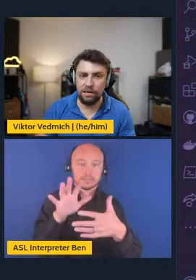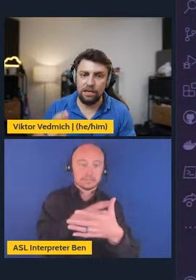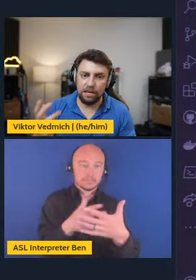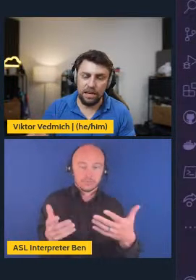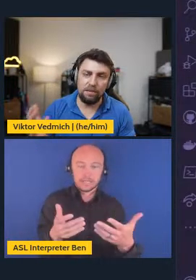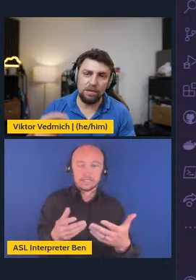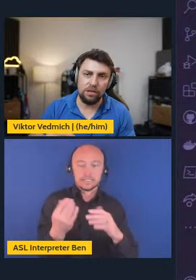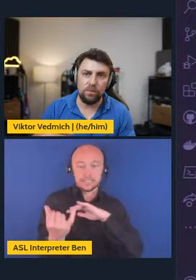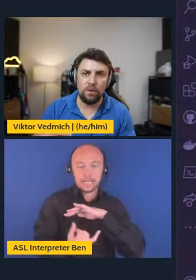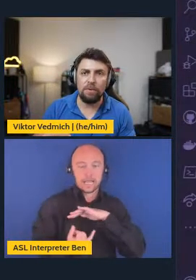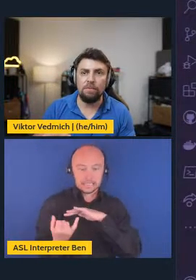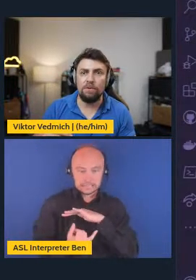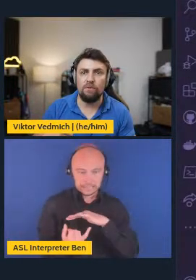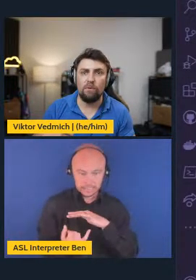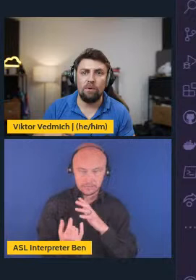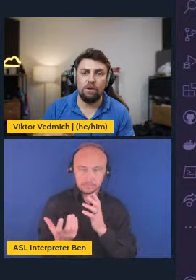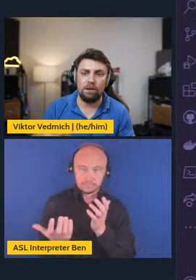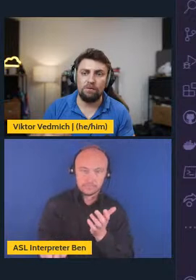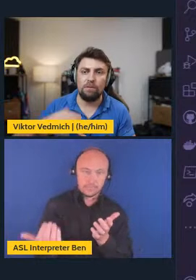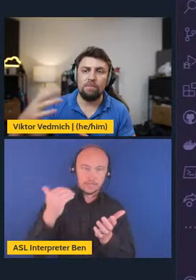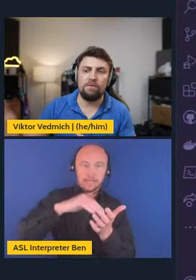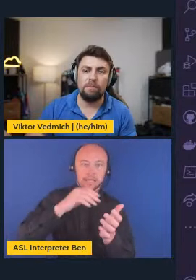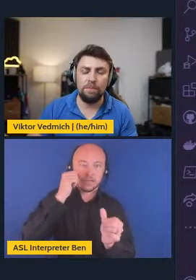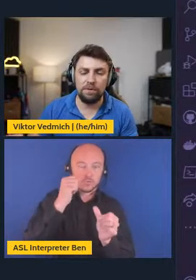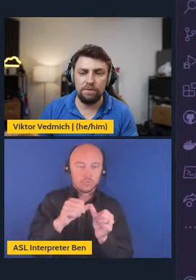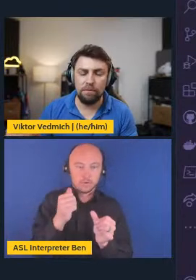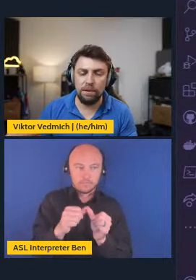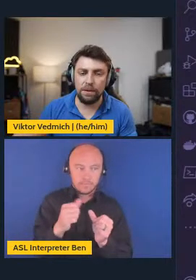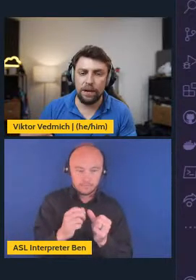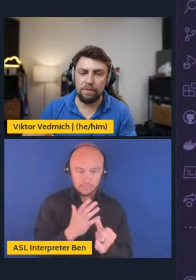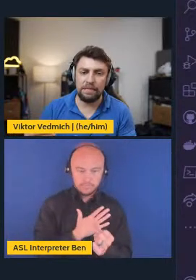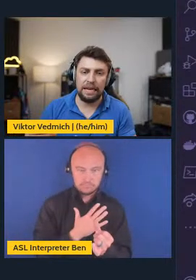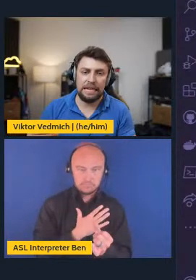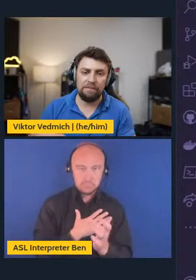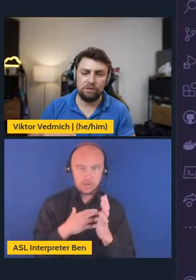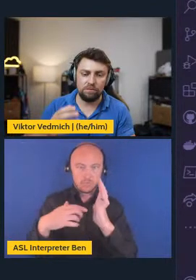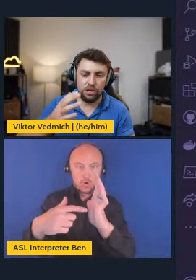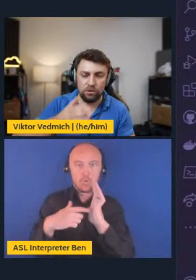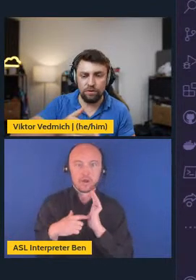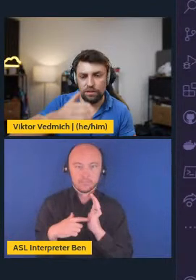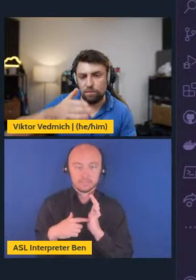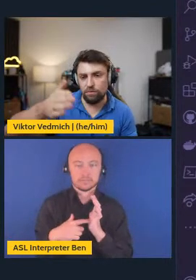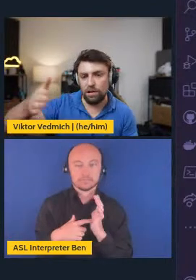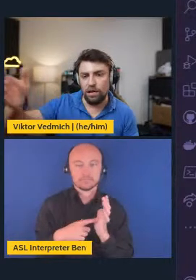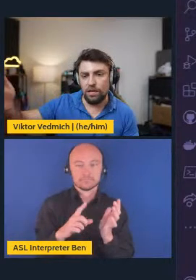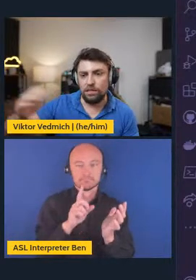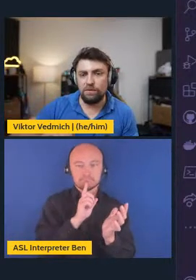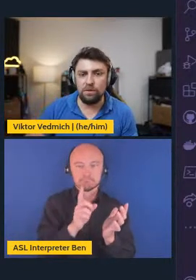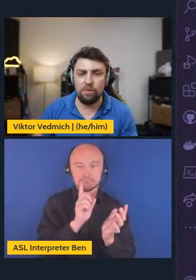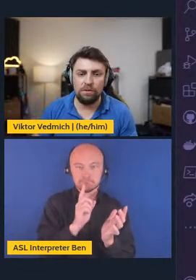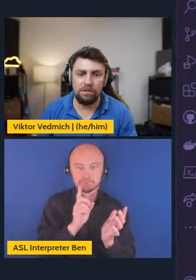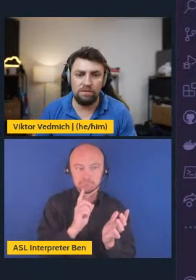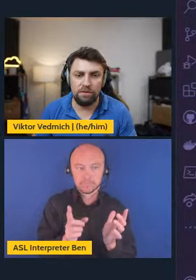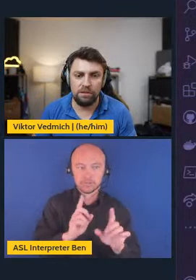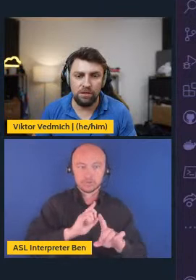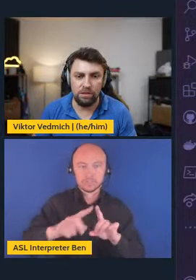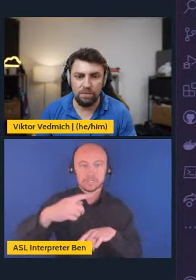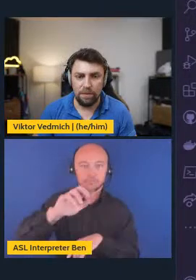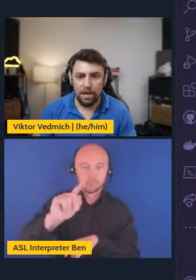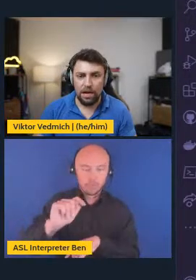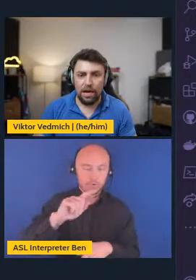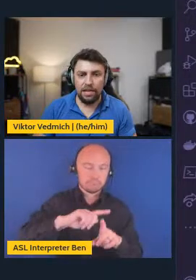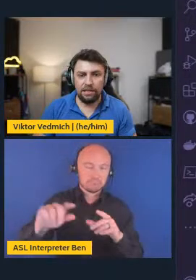isolate. Again, because we remember from my requirements, I have to make sure that I put different port and different